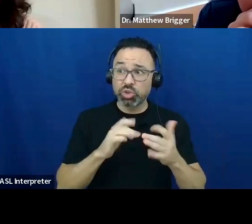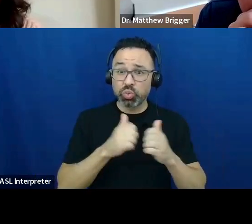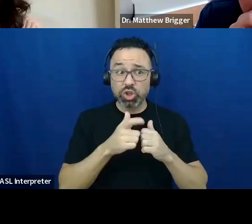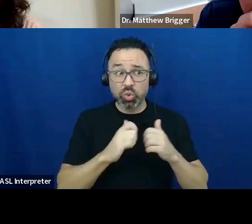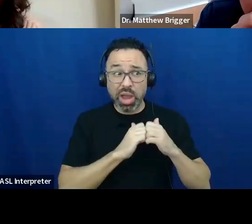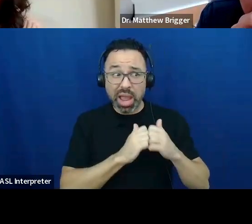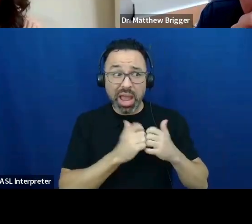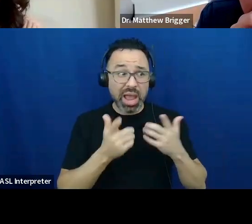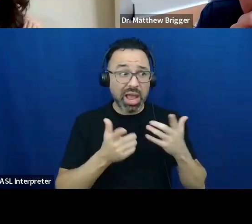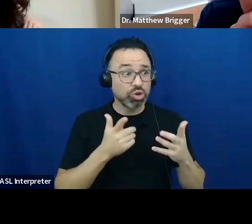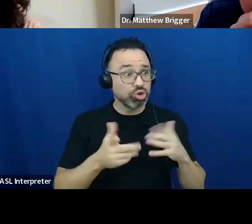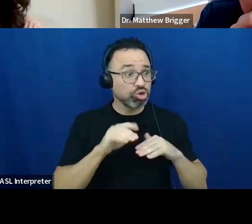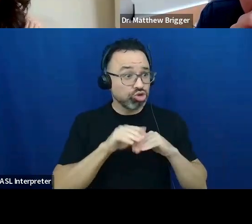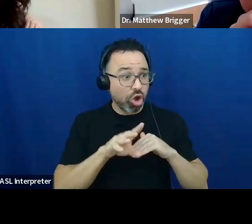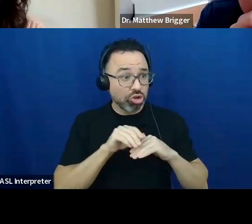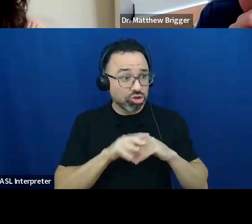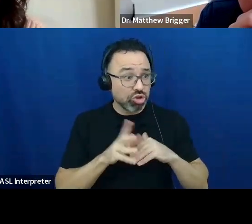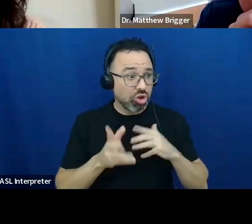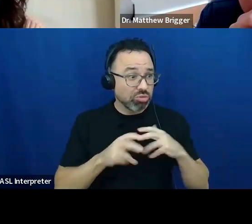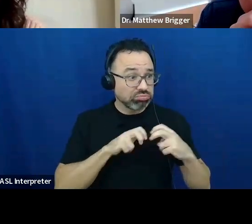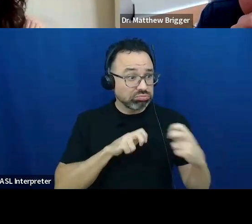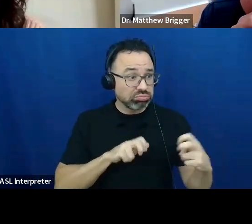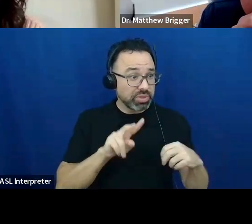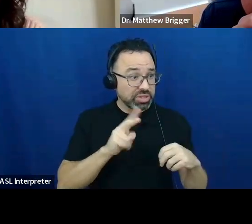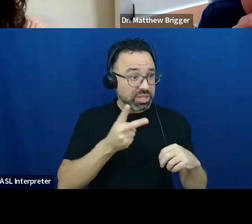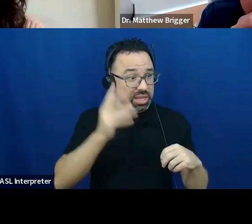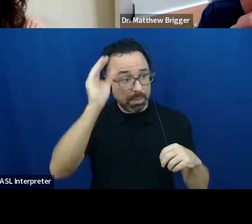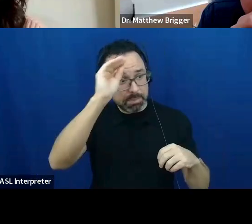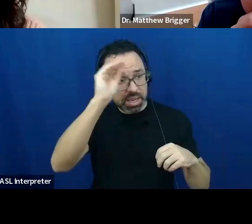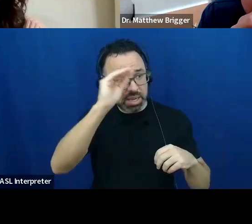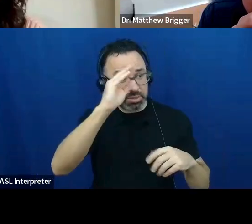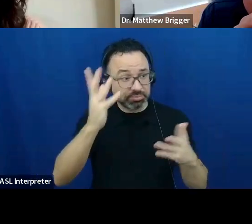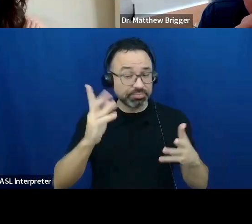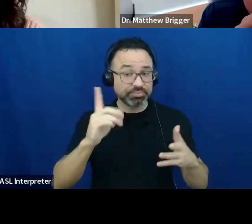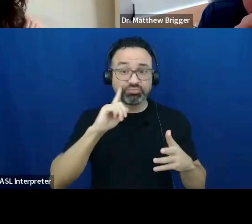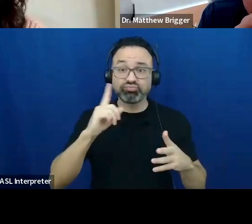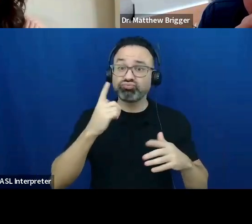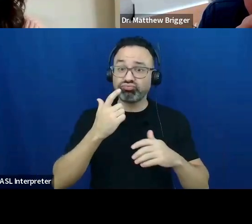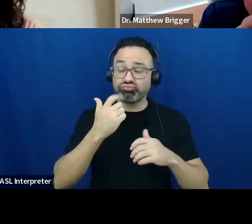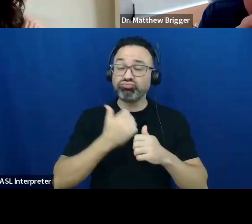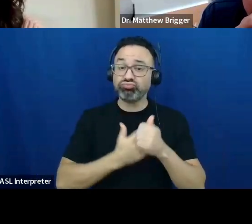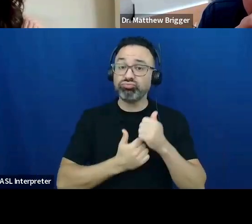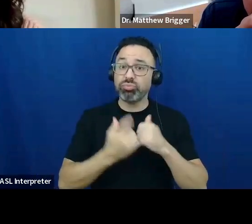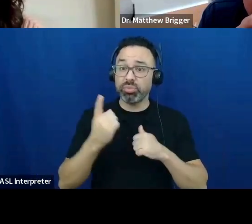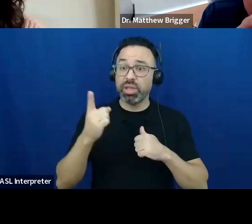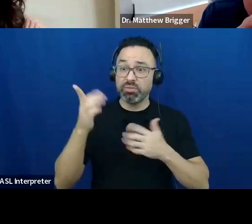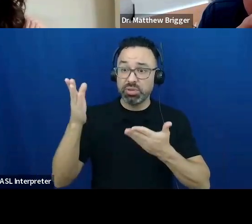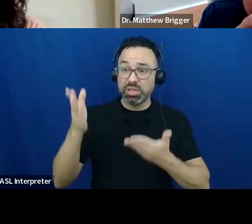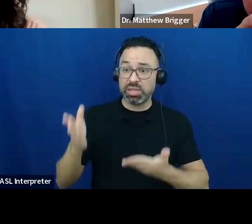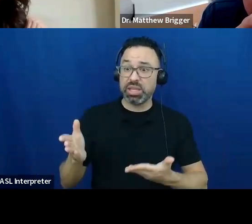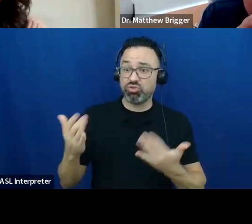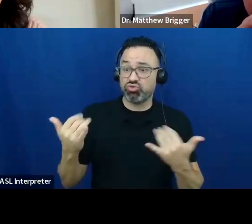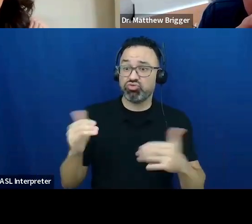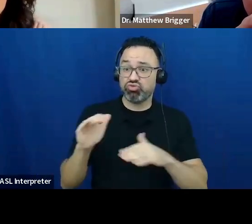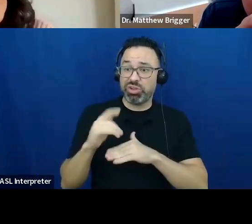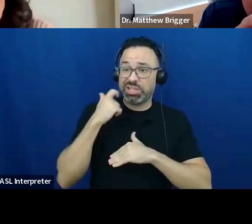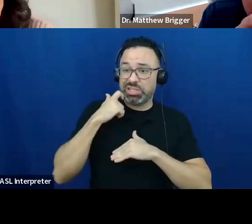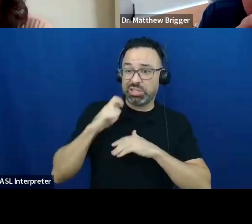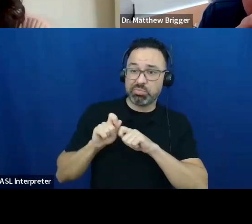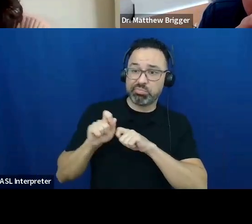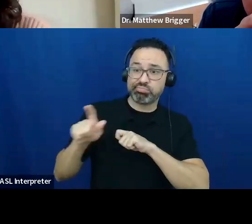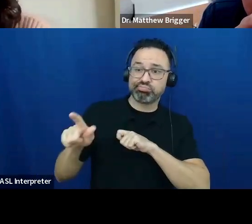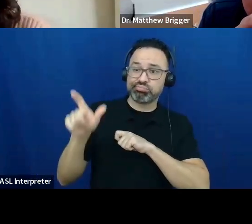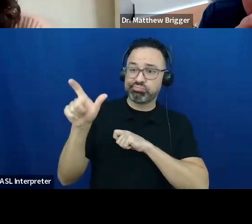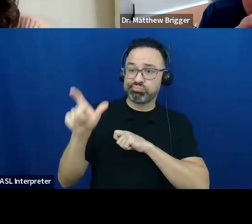you? Do you do consultations, second opinions? For everybody on the webinar, I just put on the chat